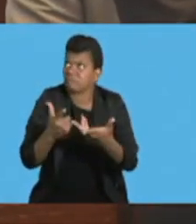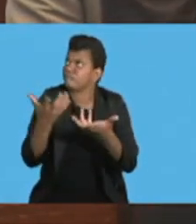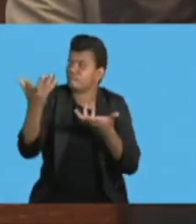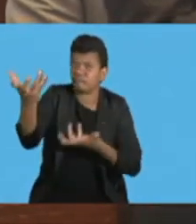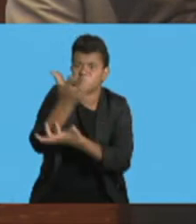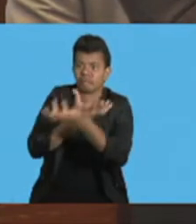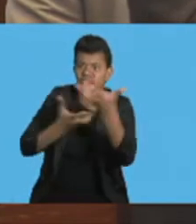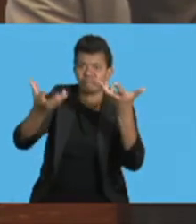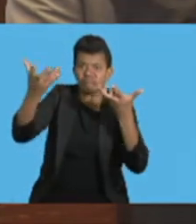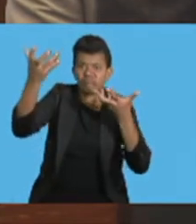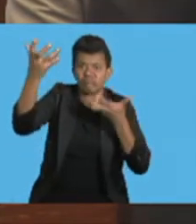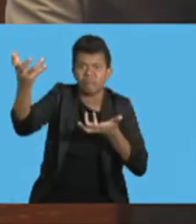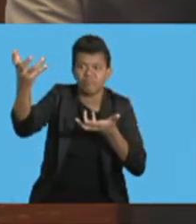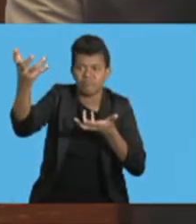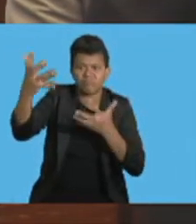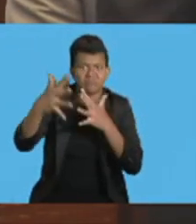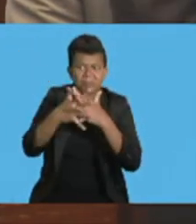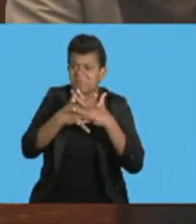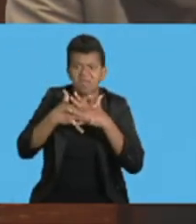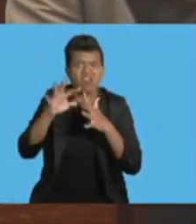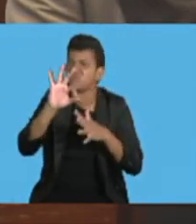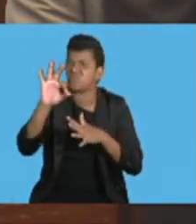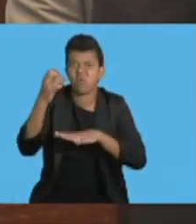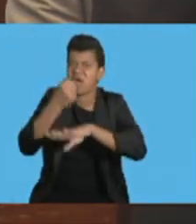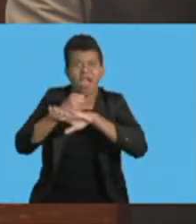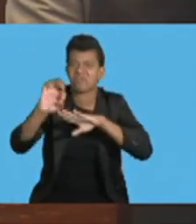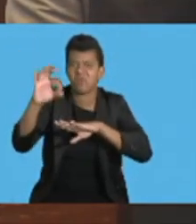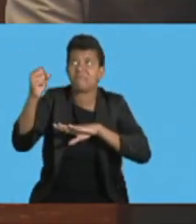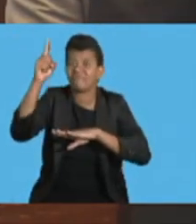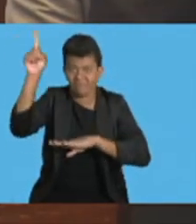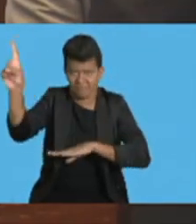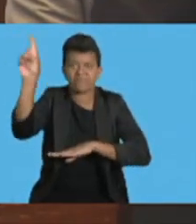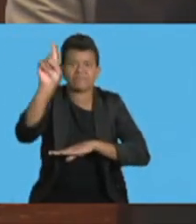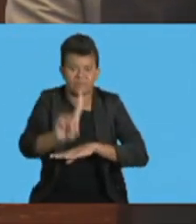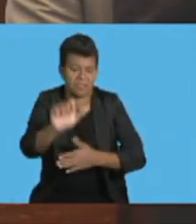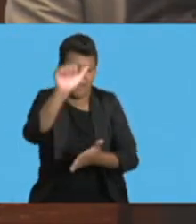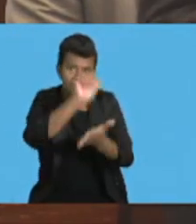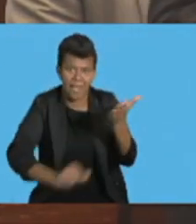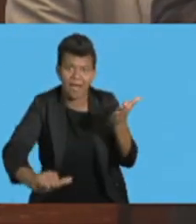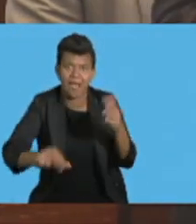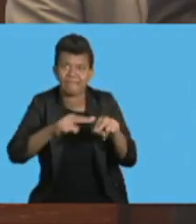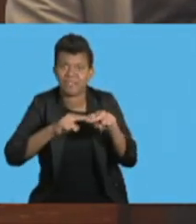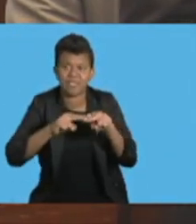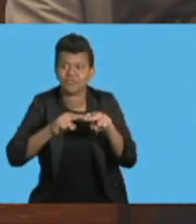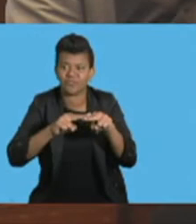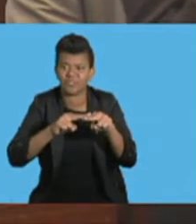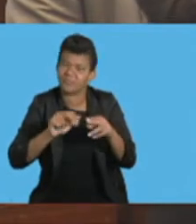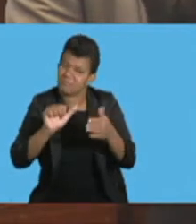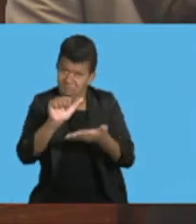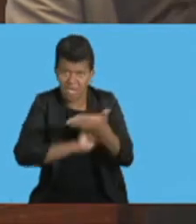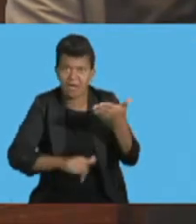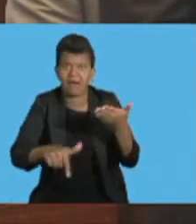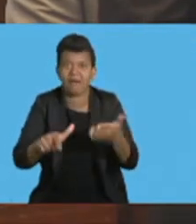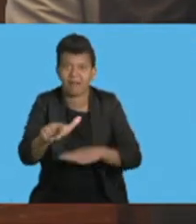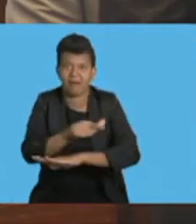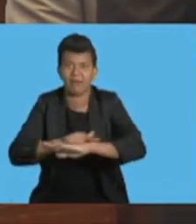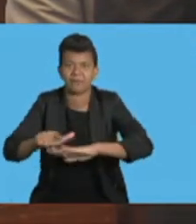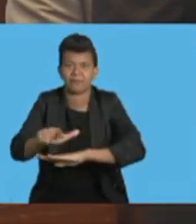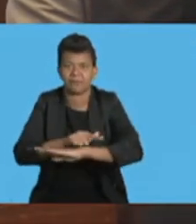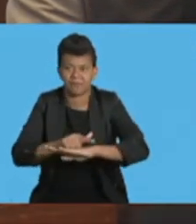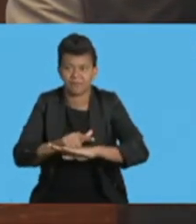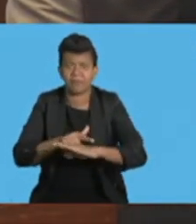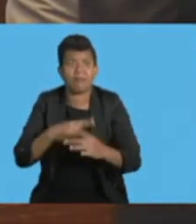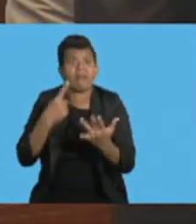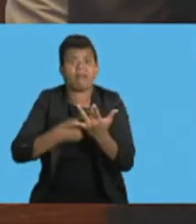It was just a one-way grant. There's another precedent,